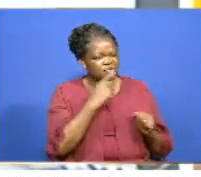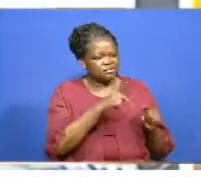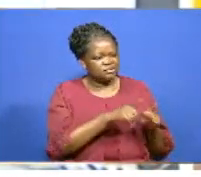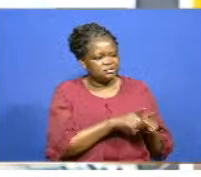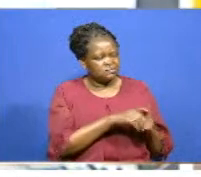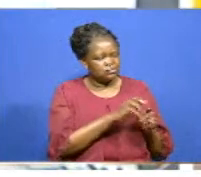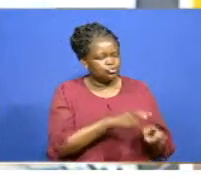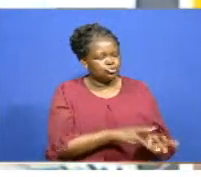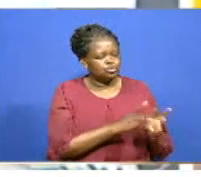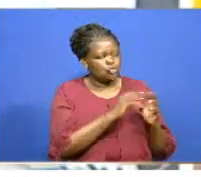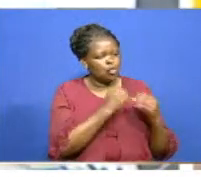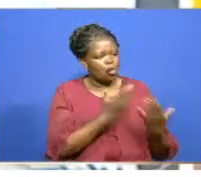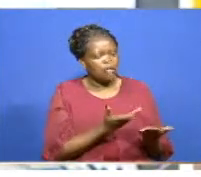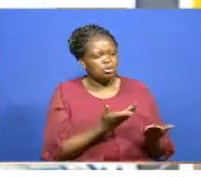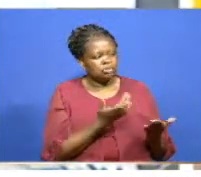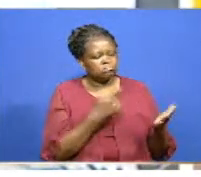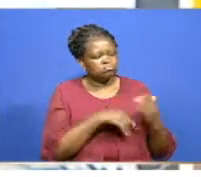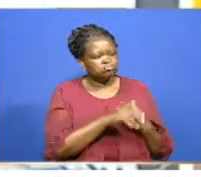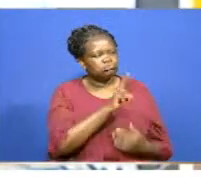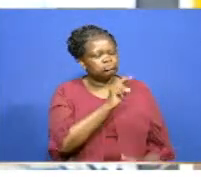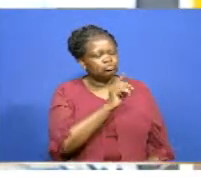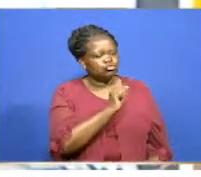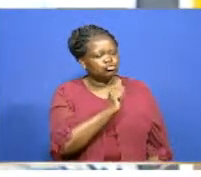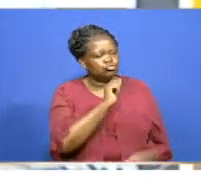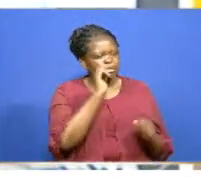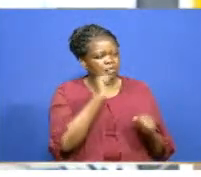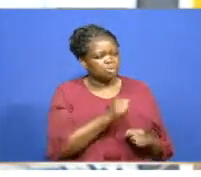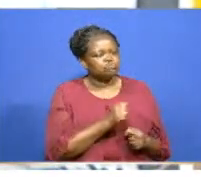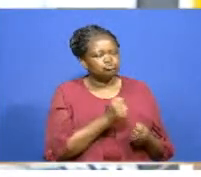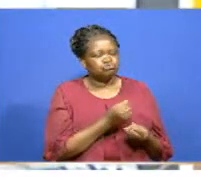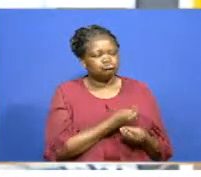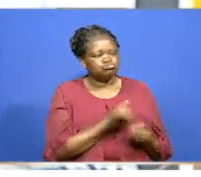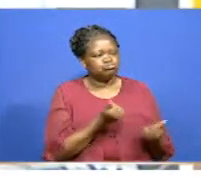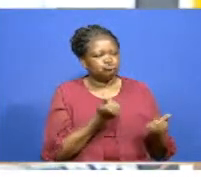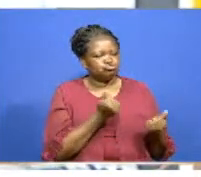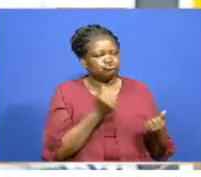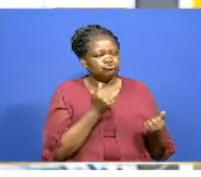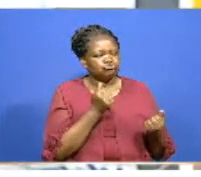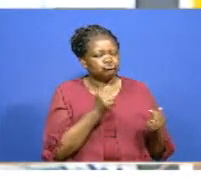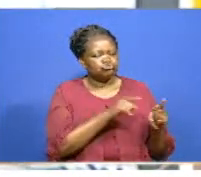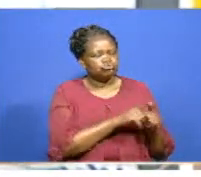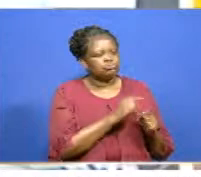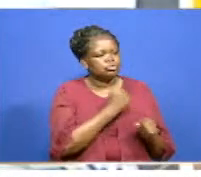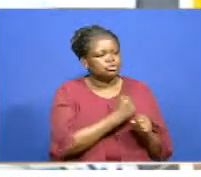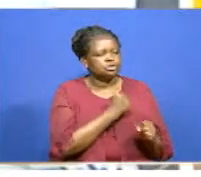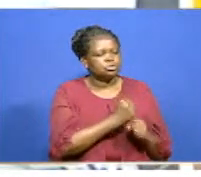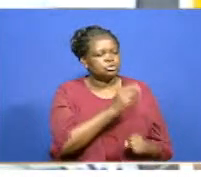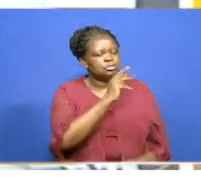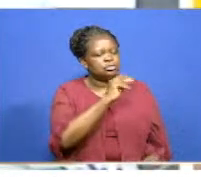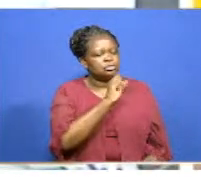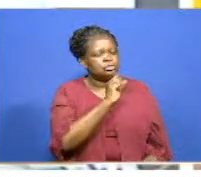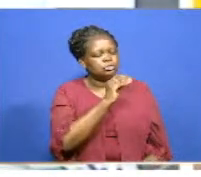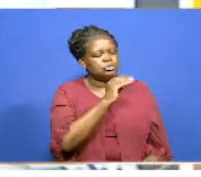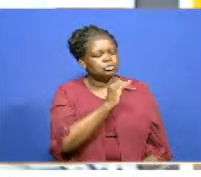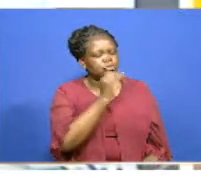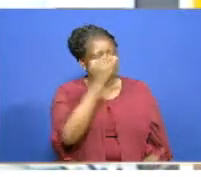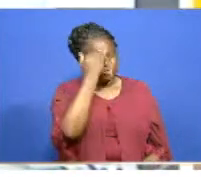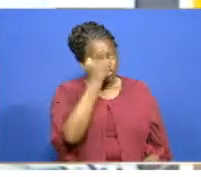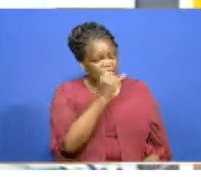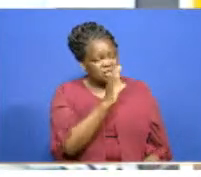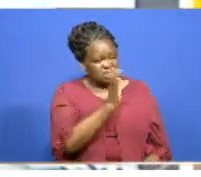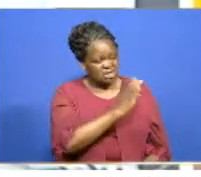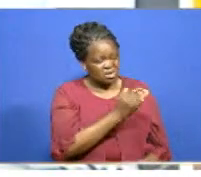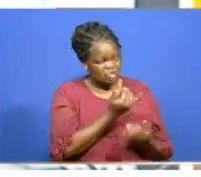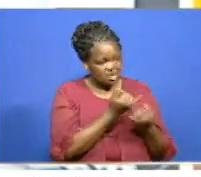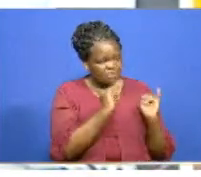pattern, or the entrant of UDA can pull surprises that like they did in Msambweni? Because although the candidate was an